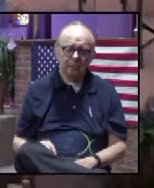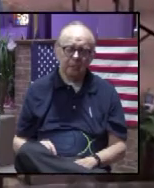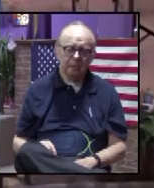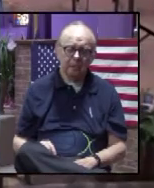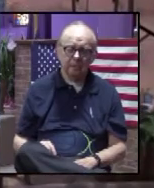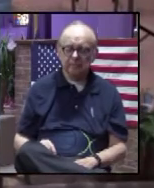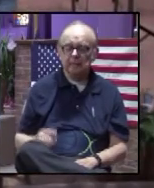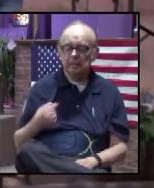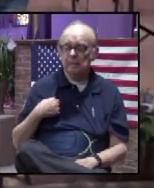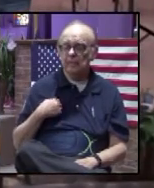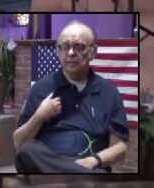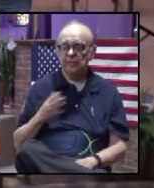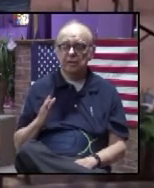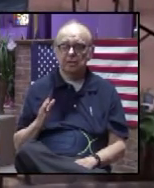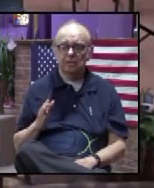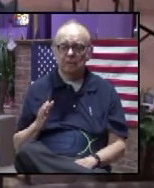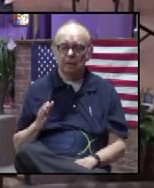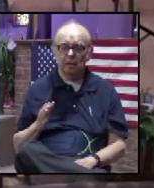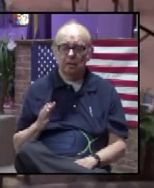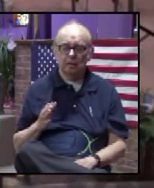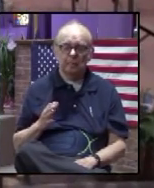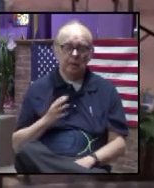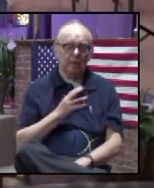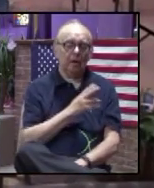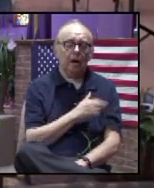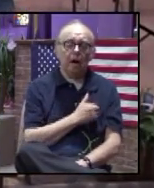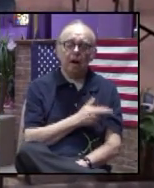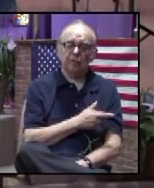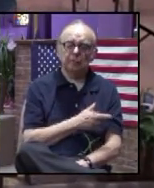I've been in hospital rooms